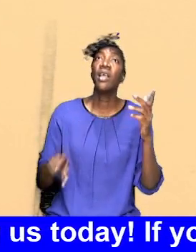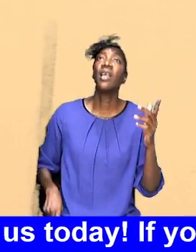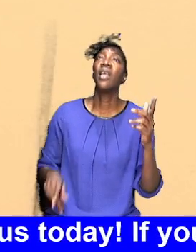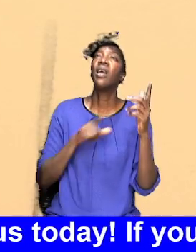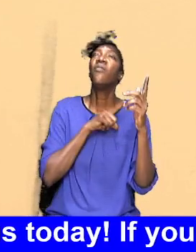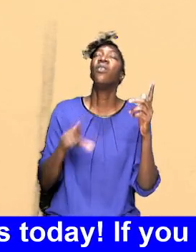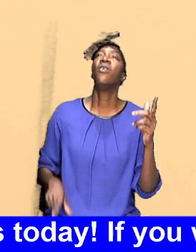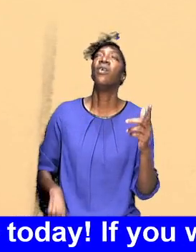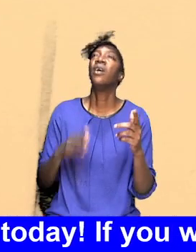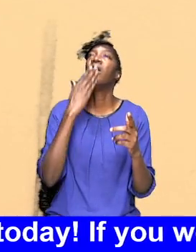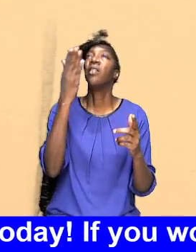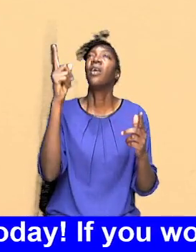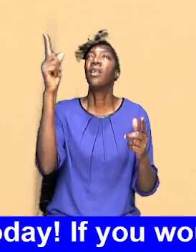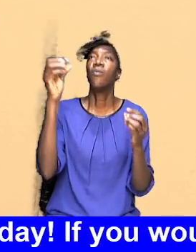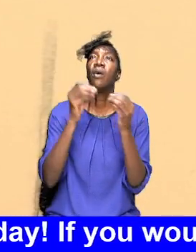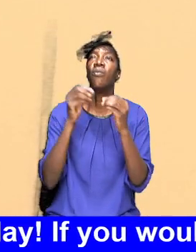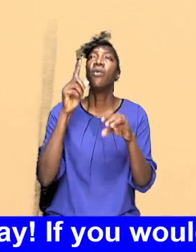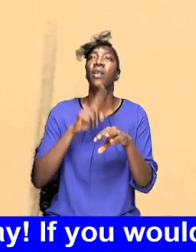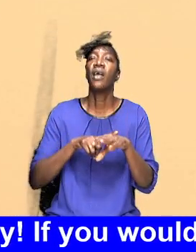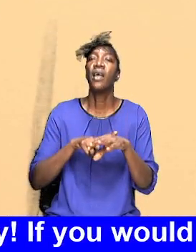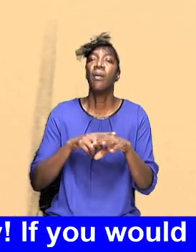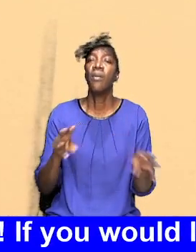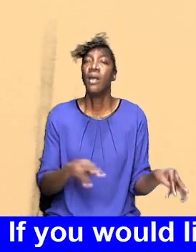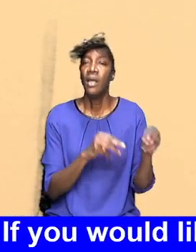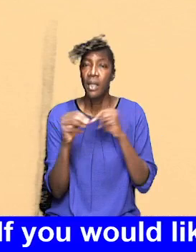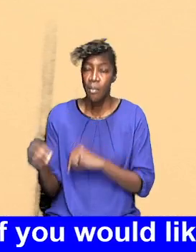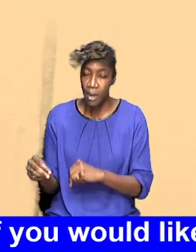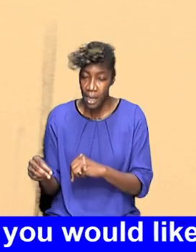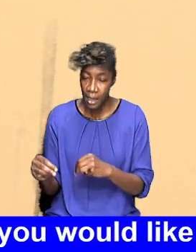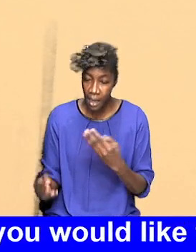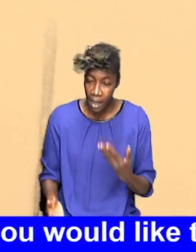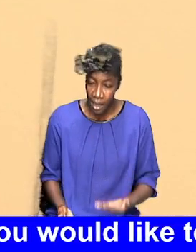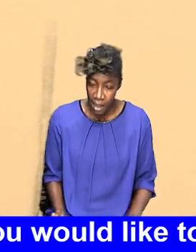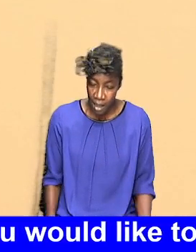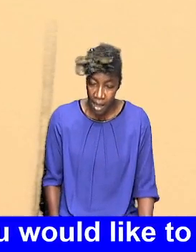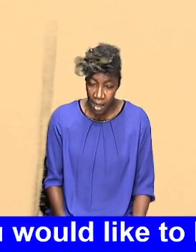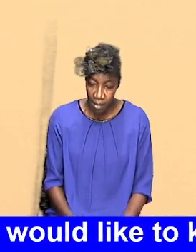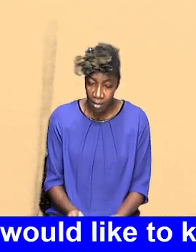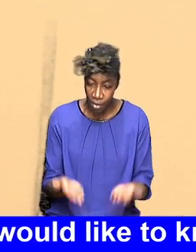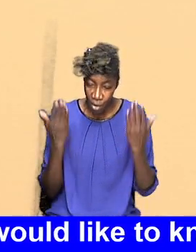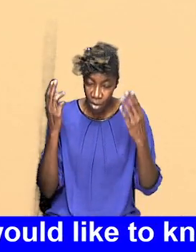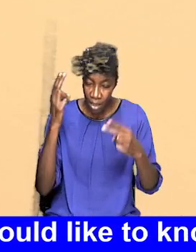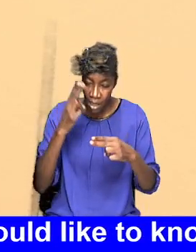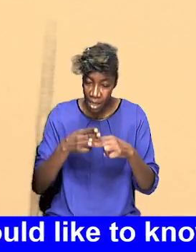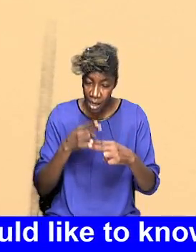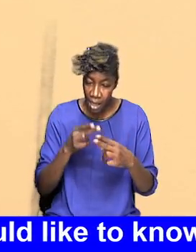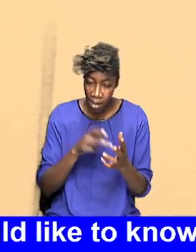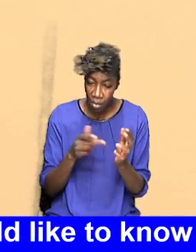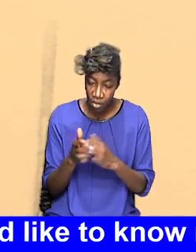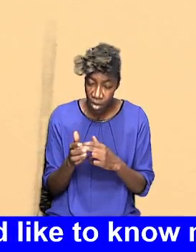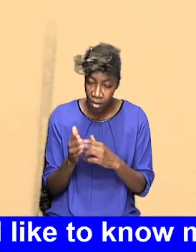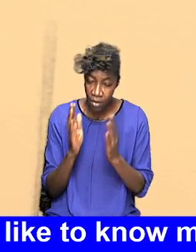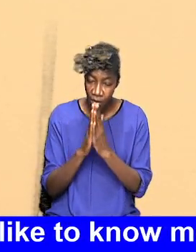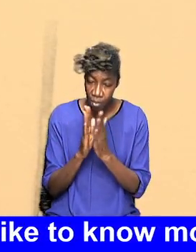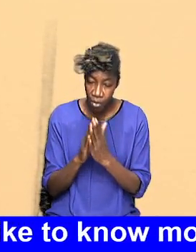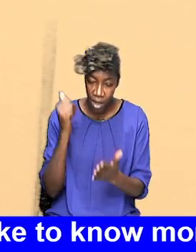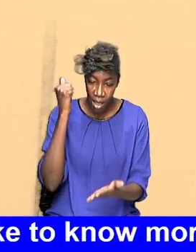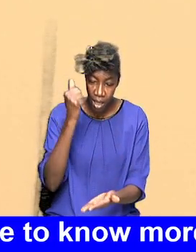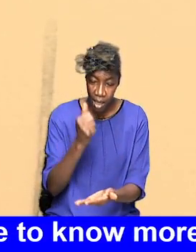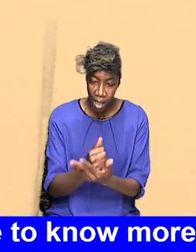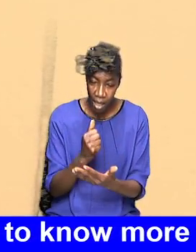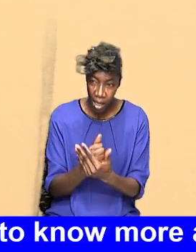Lords. Thank you one more time. In the mighty and the most exalted name, the name of Jesus, we pray.